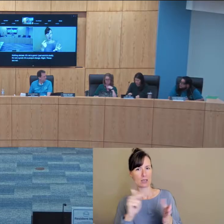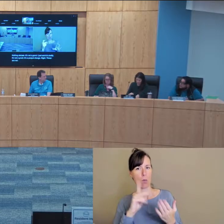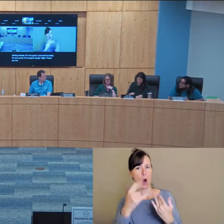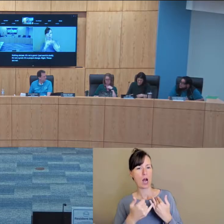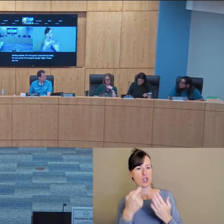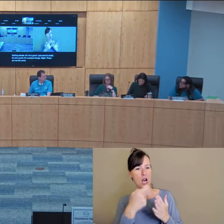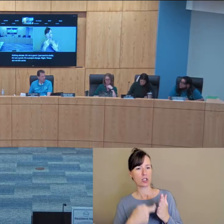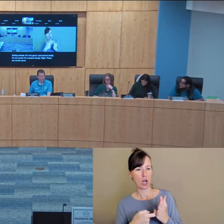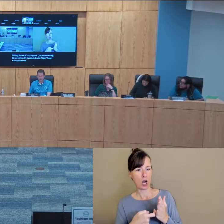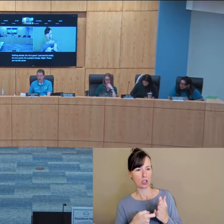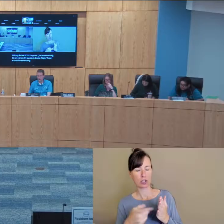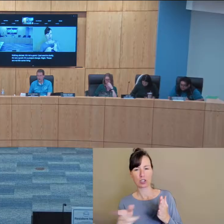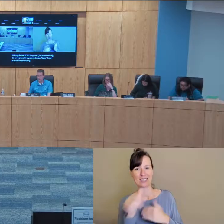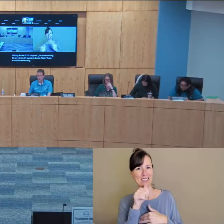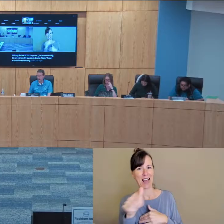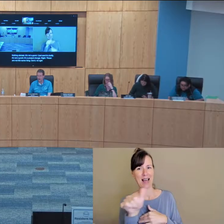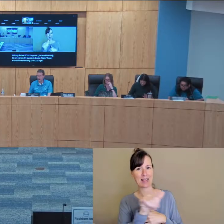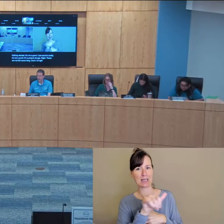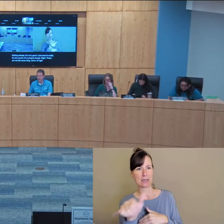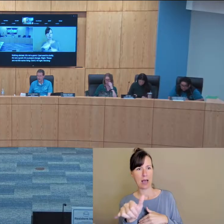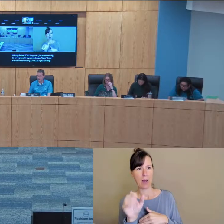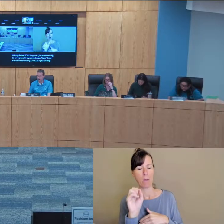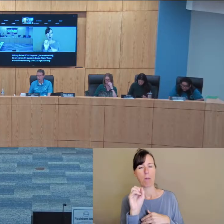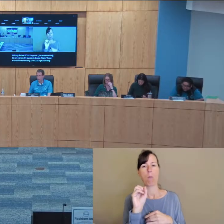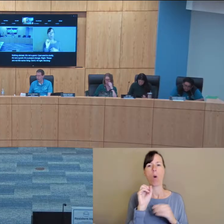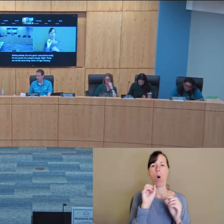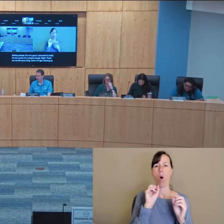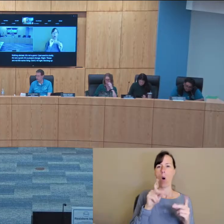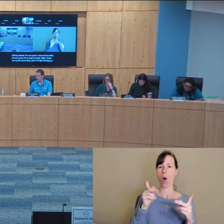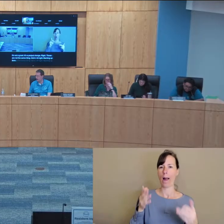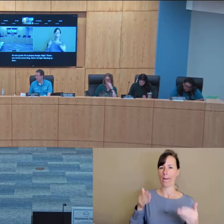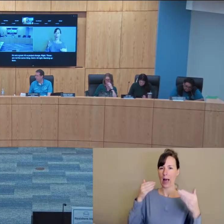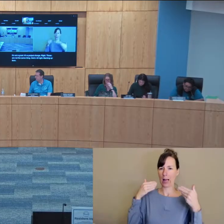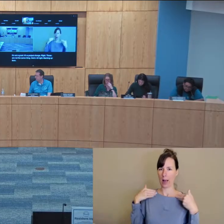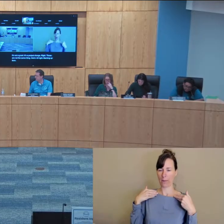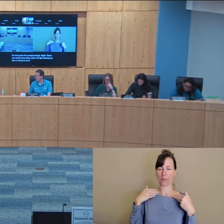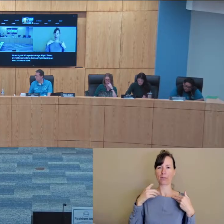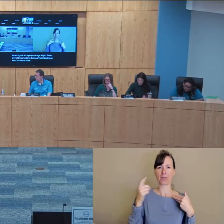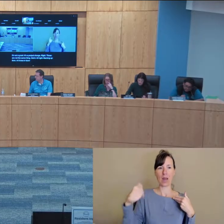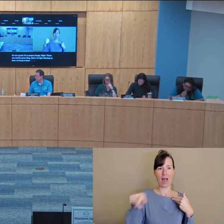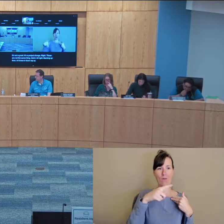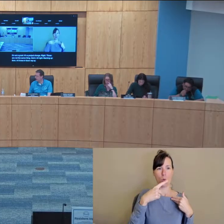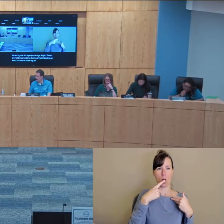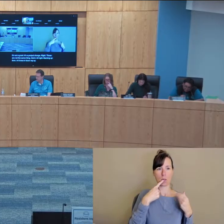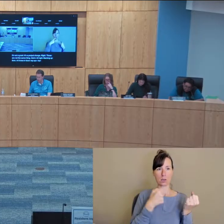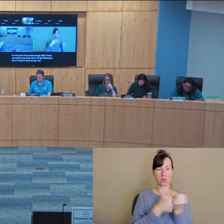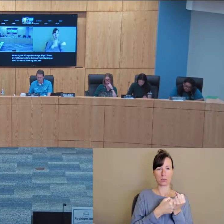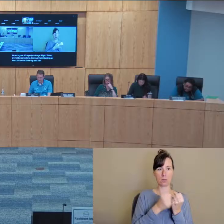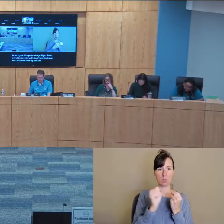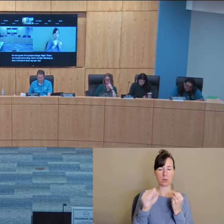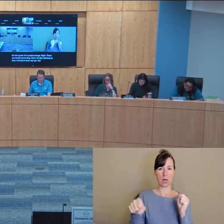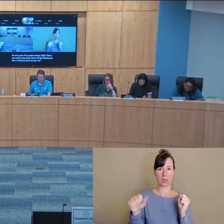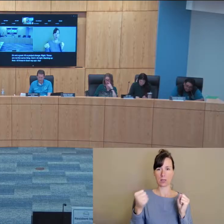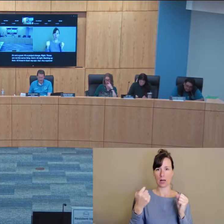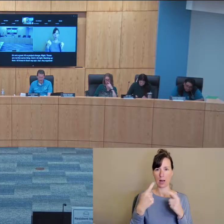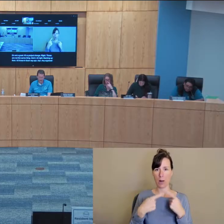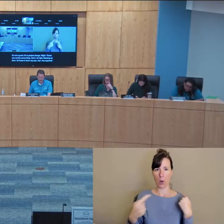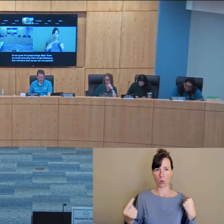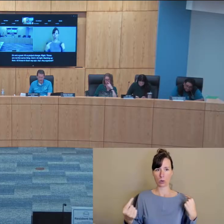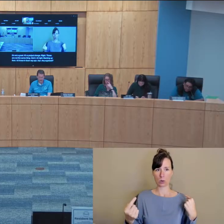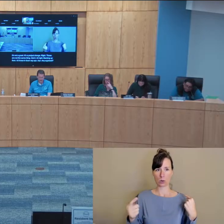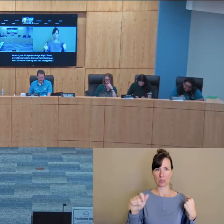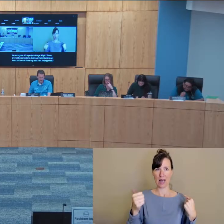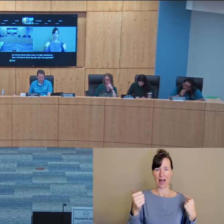thing. All right, backing up then. All those in favor say aye. Aye. Aye. Any opposed?